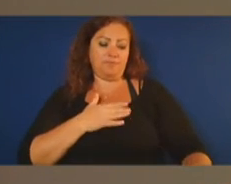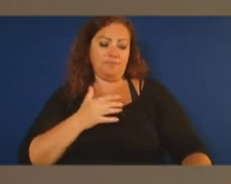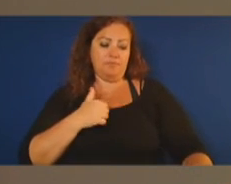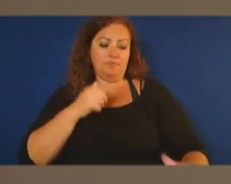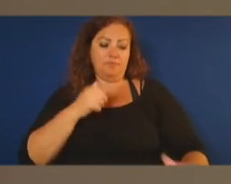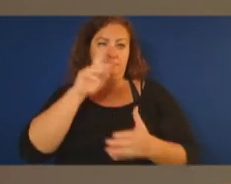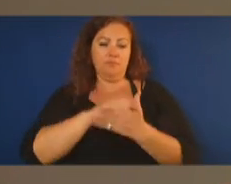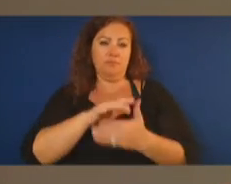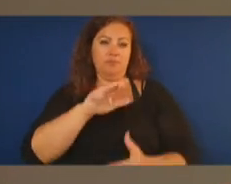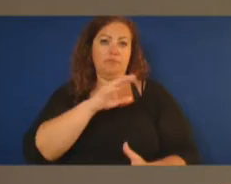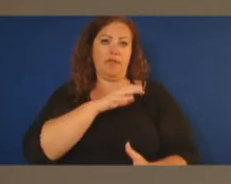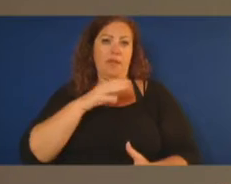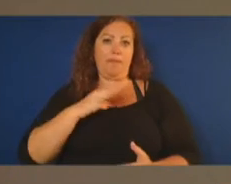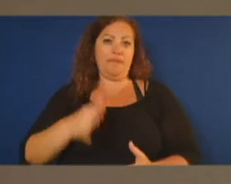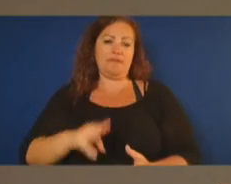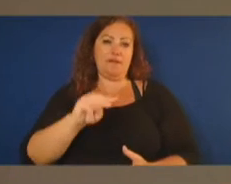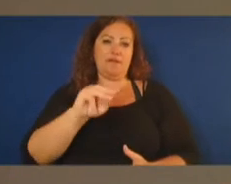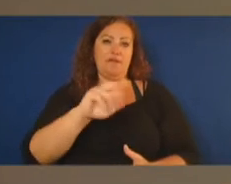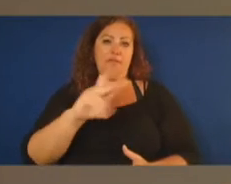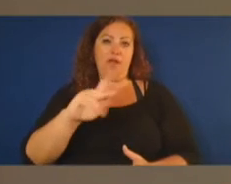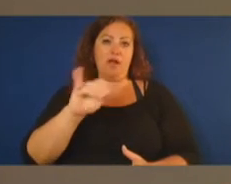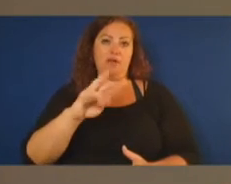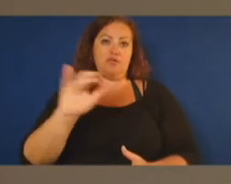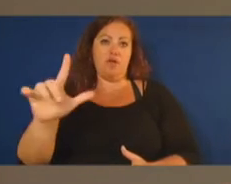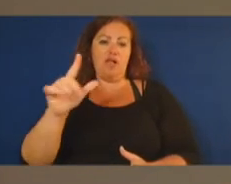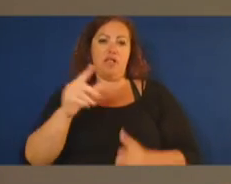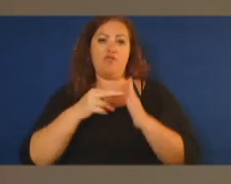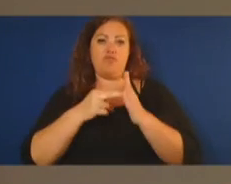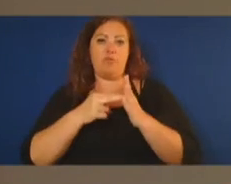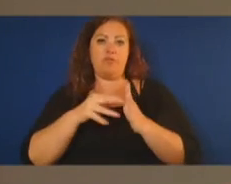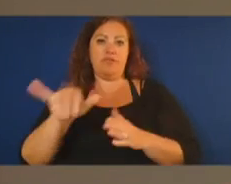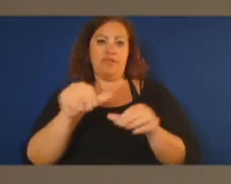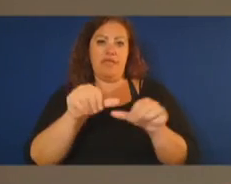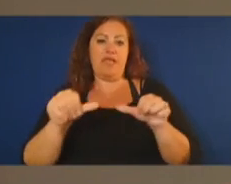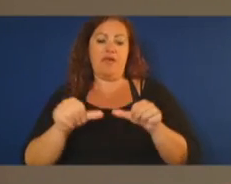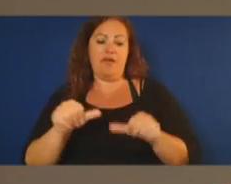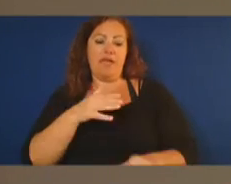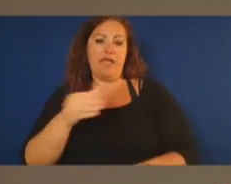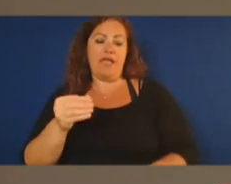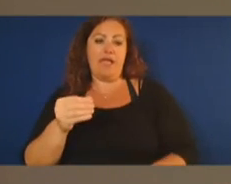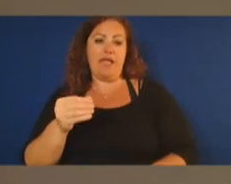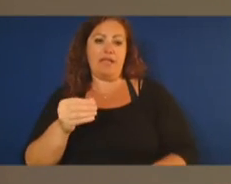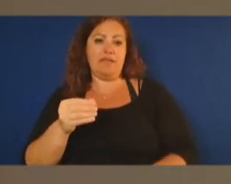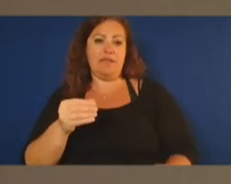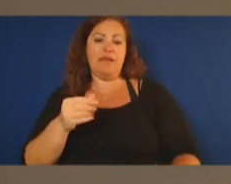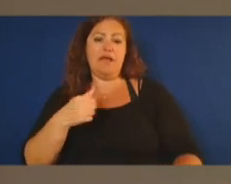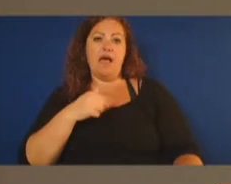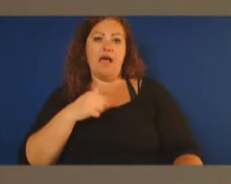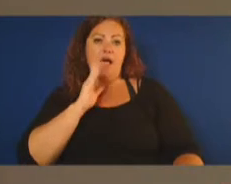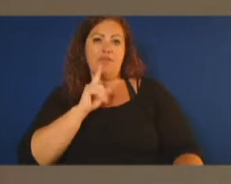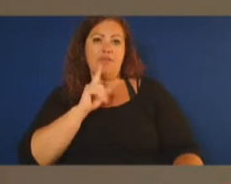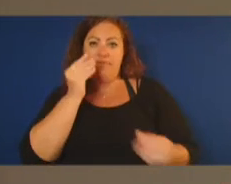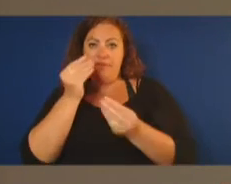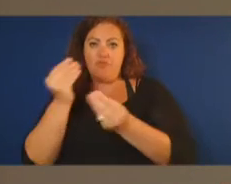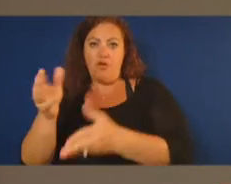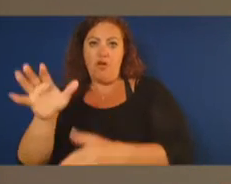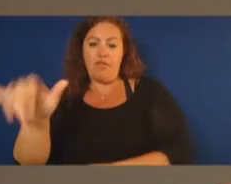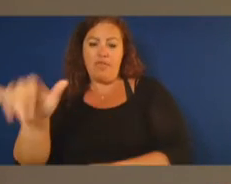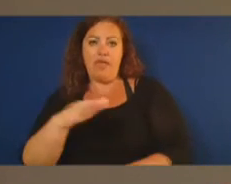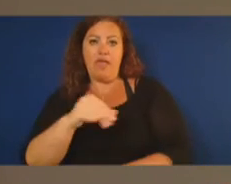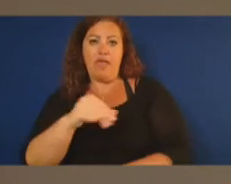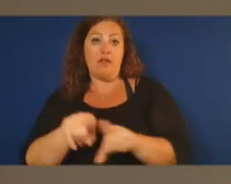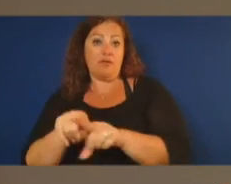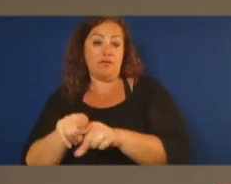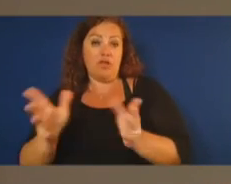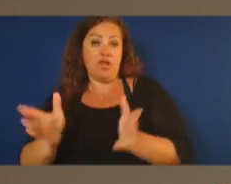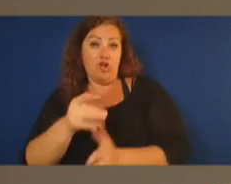jell is representative for that area and I'll certainly relay that but I also encourage you to reach